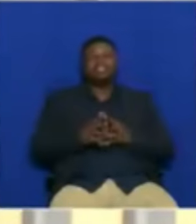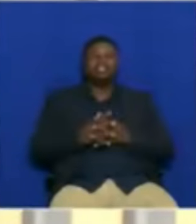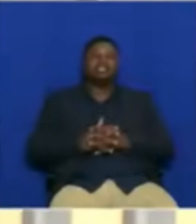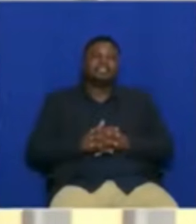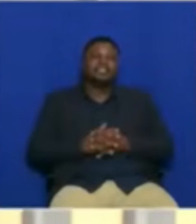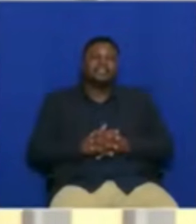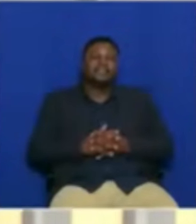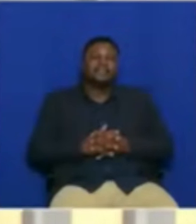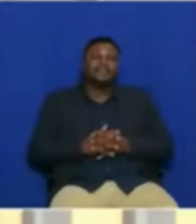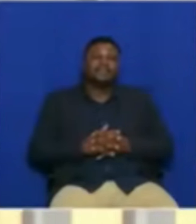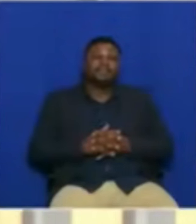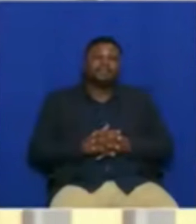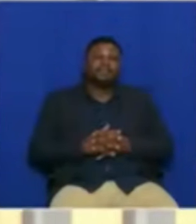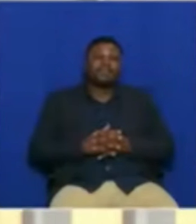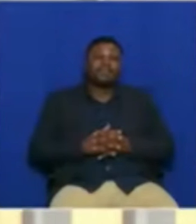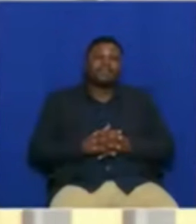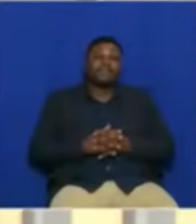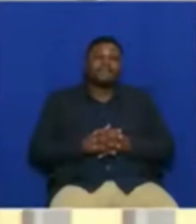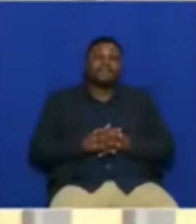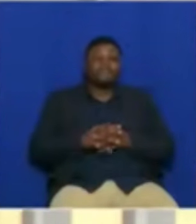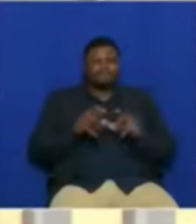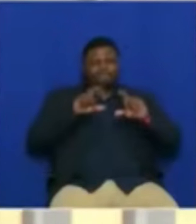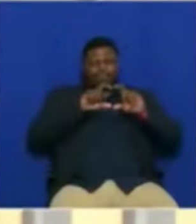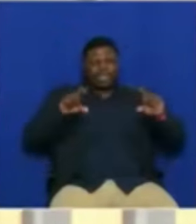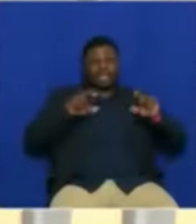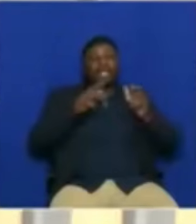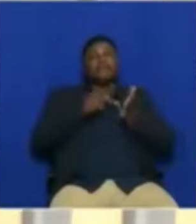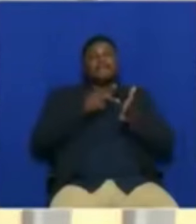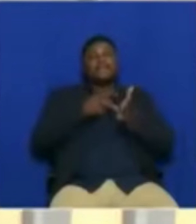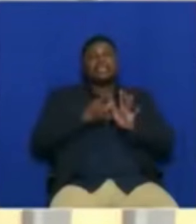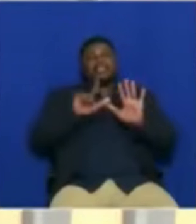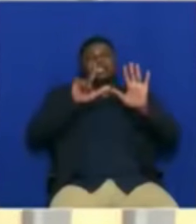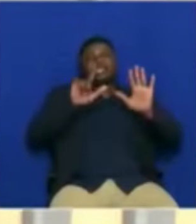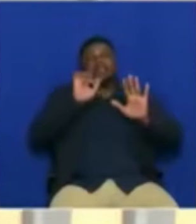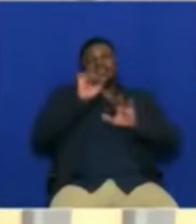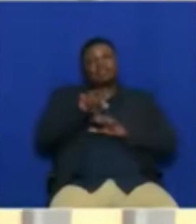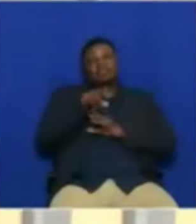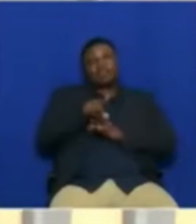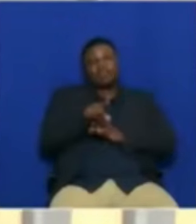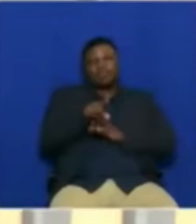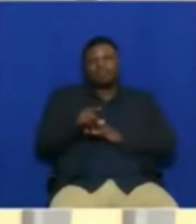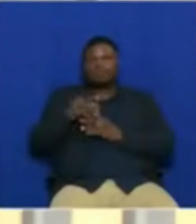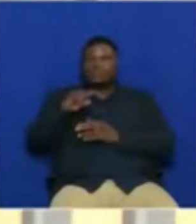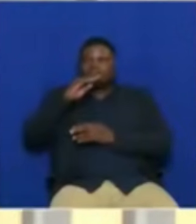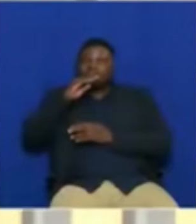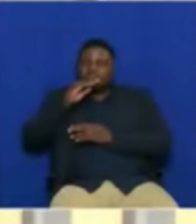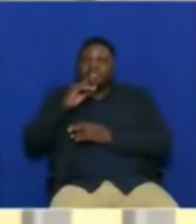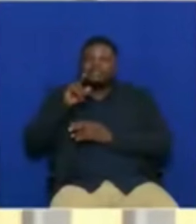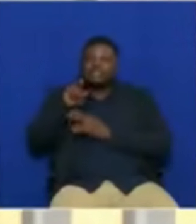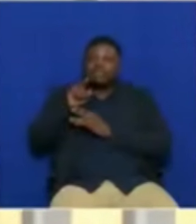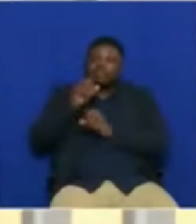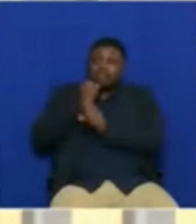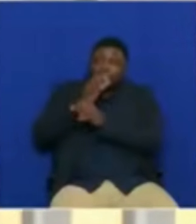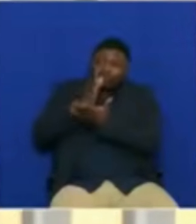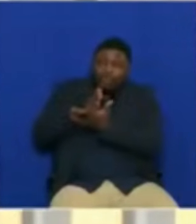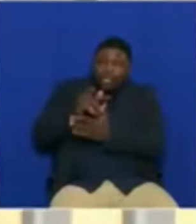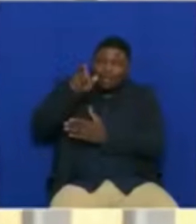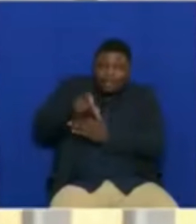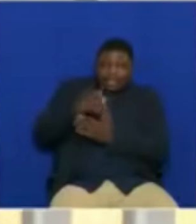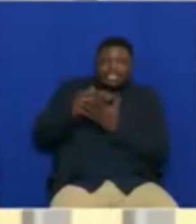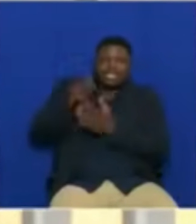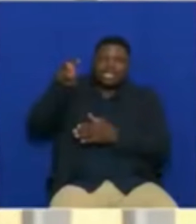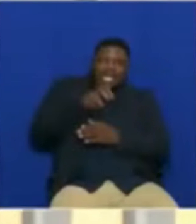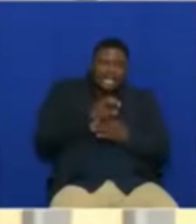At page 7. Securing the attendance of an accused at the trial by other means than arrest. And one says